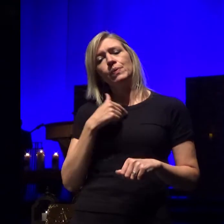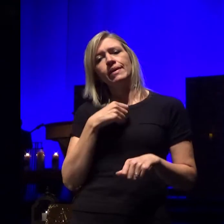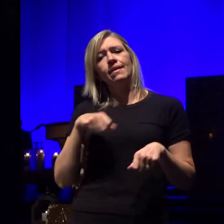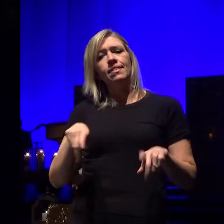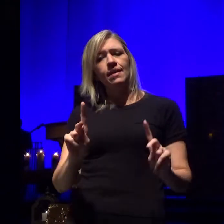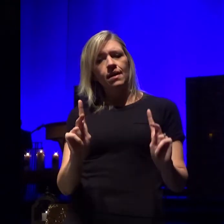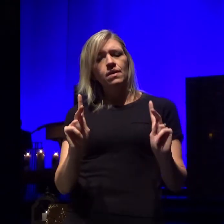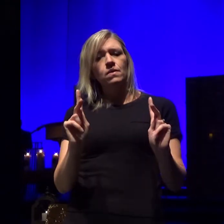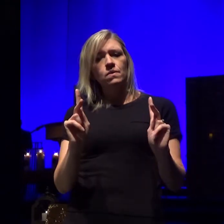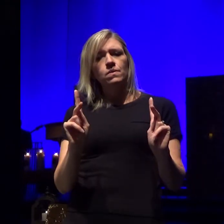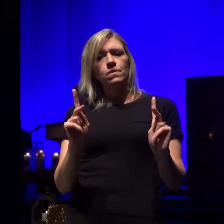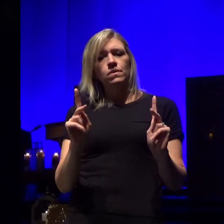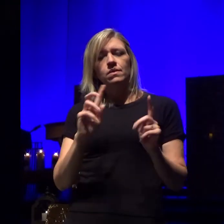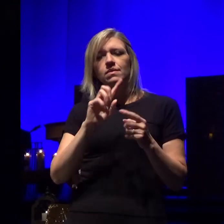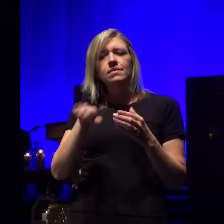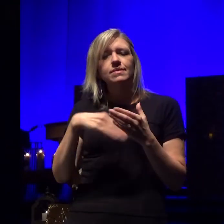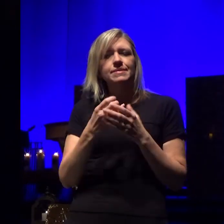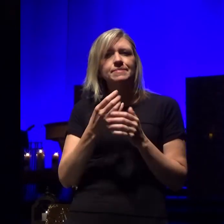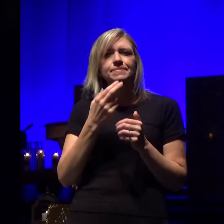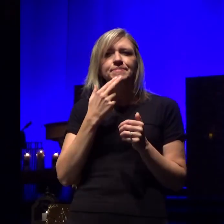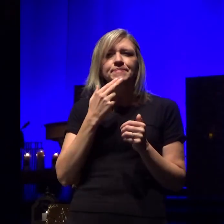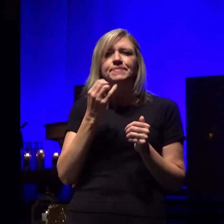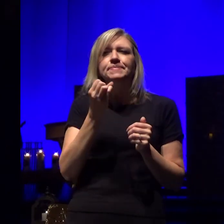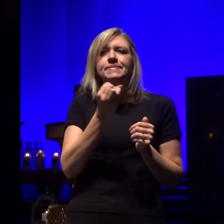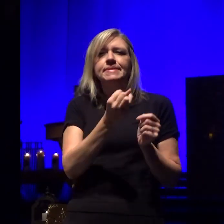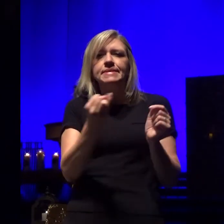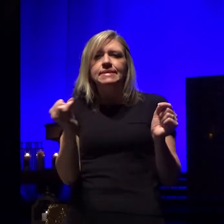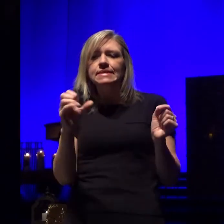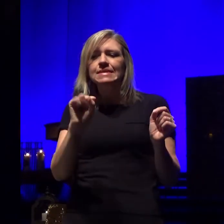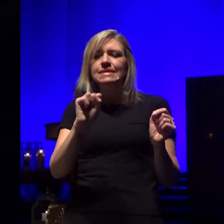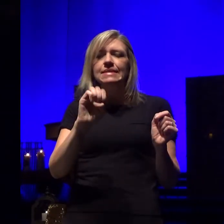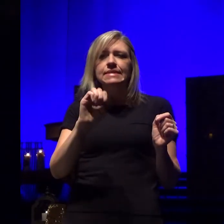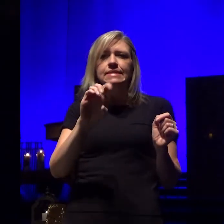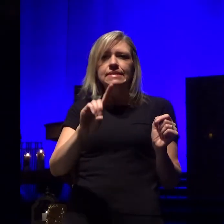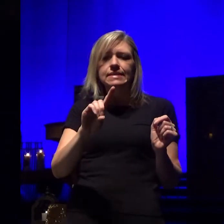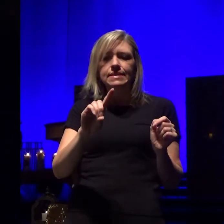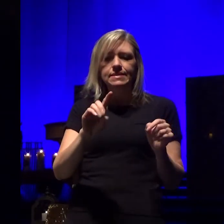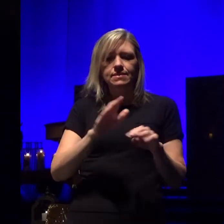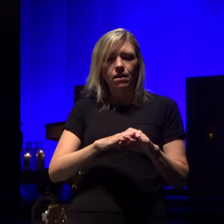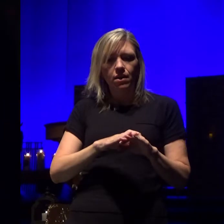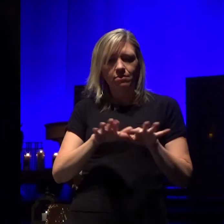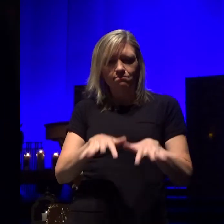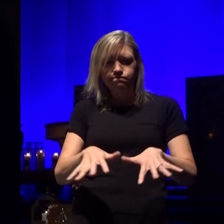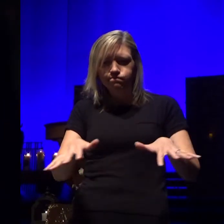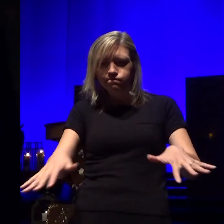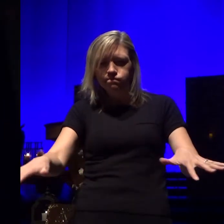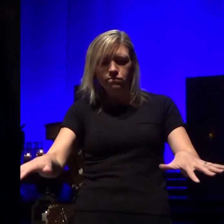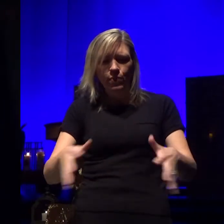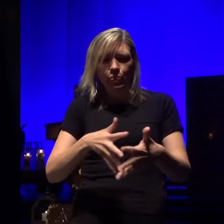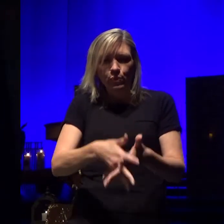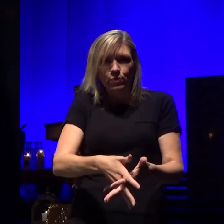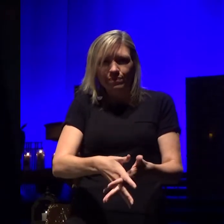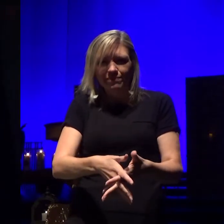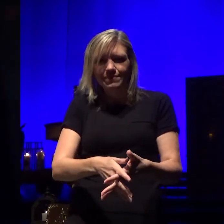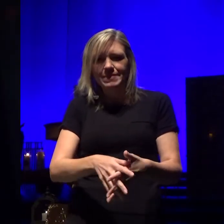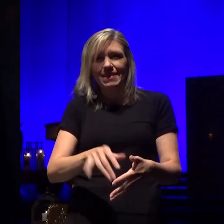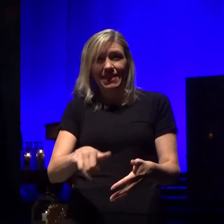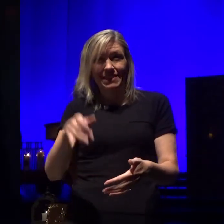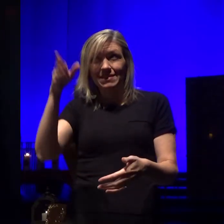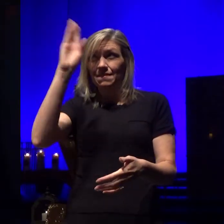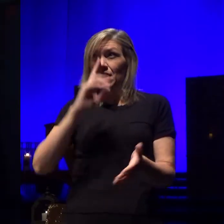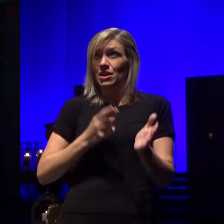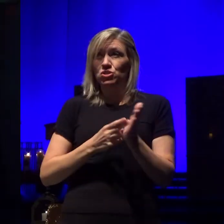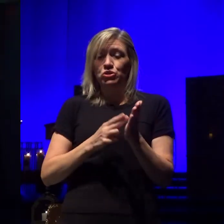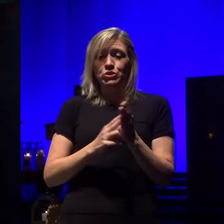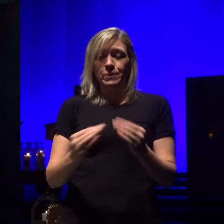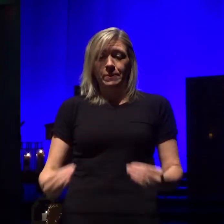we allow all of the seedlings that are at that endless root of the divine truth fill